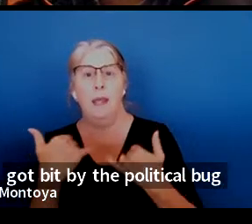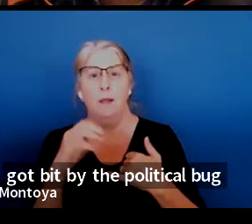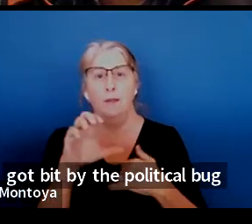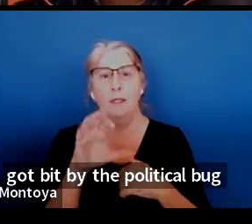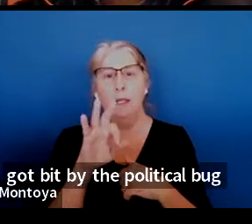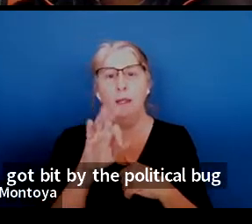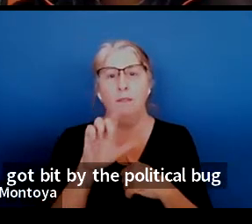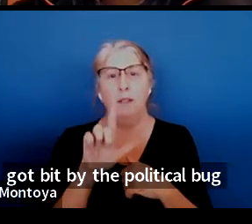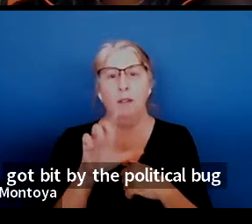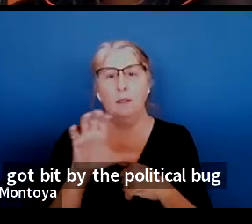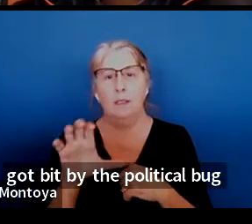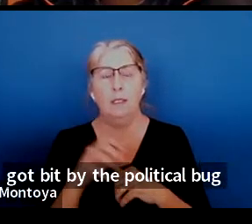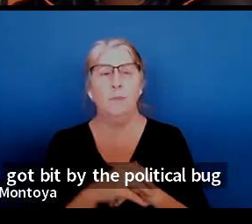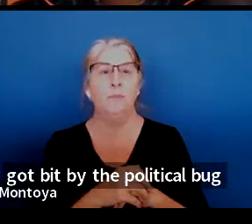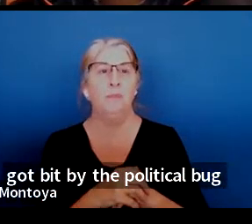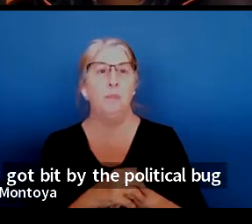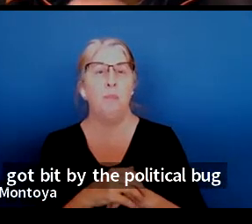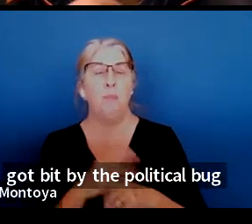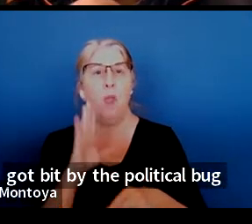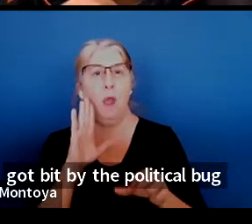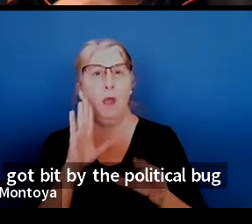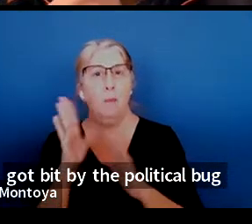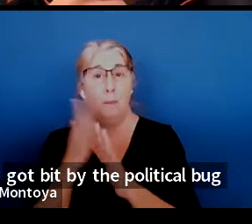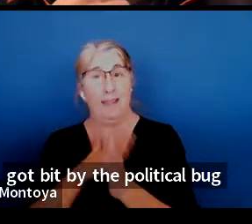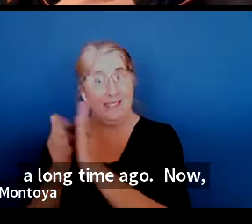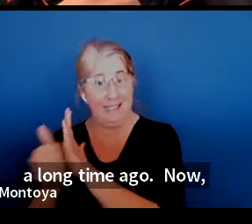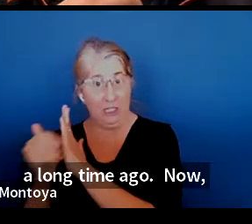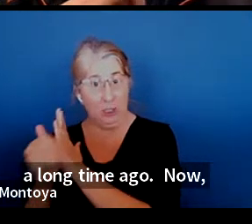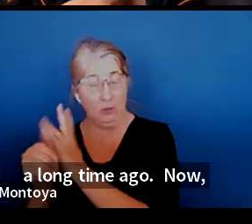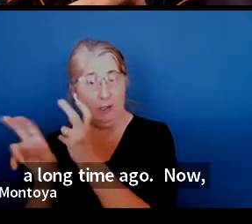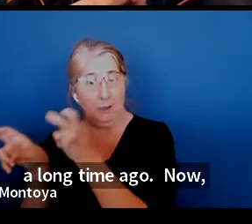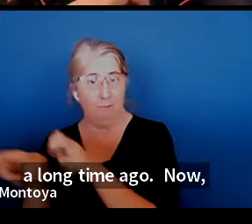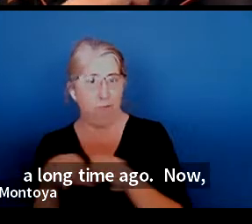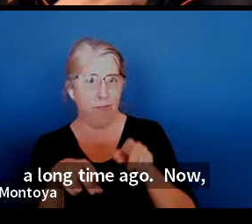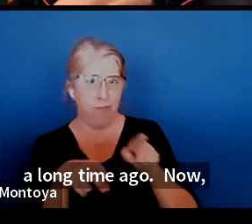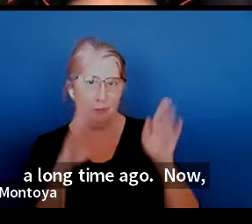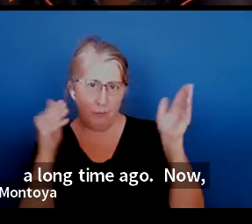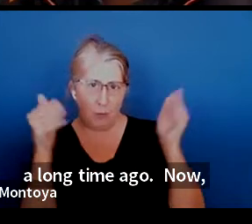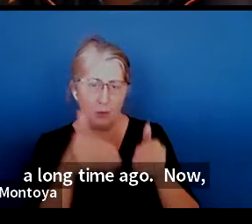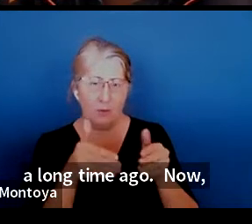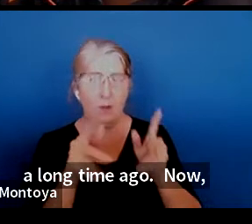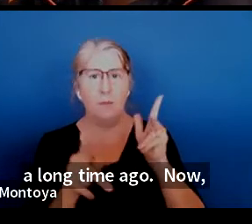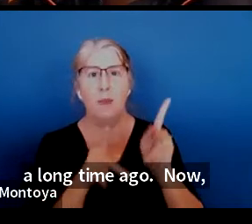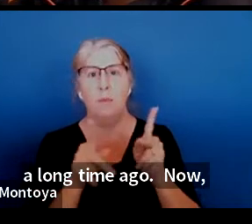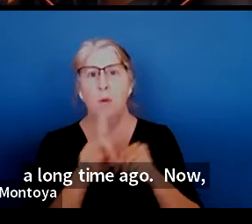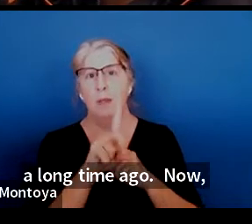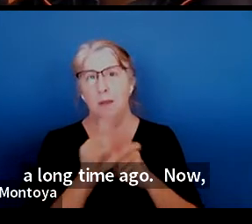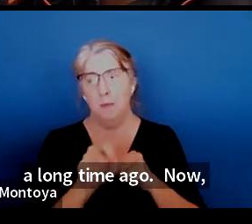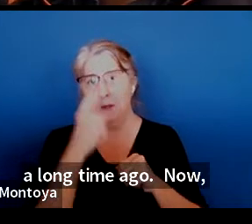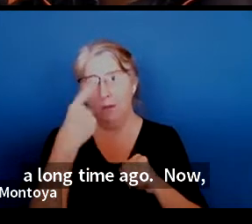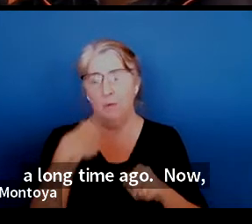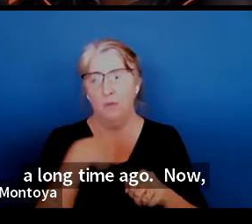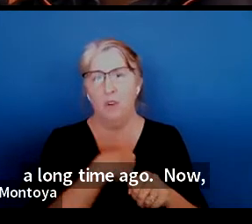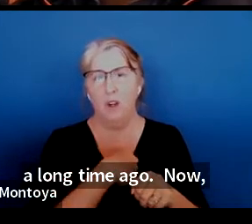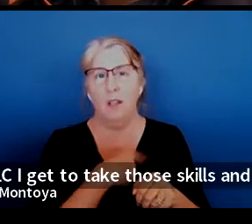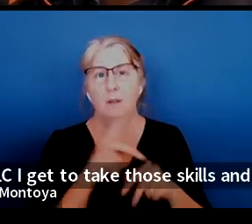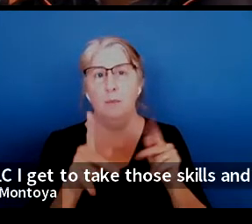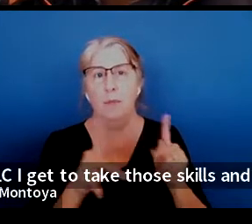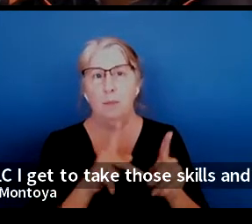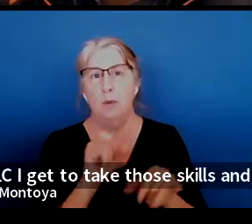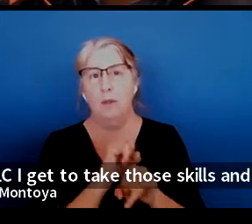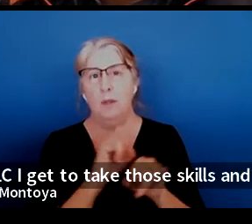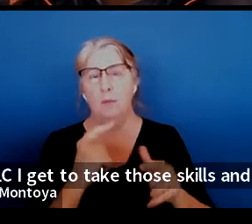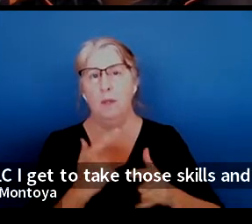and focus them right on priorities for us, for people with disabilities in the independent living community, to